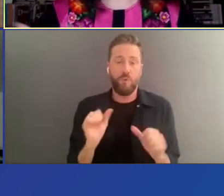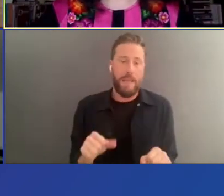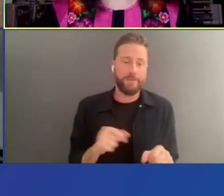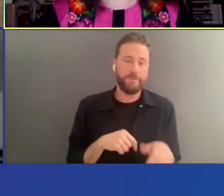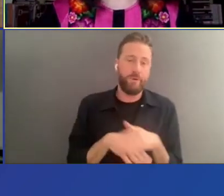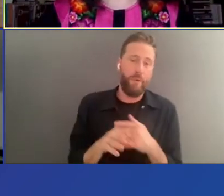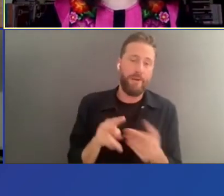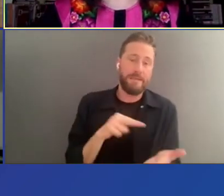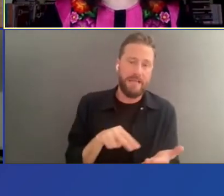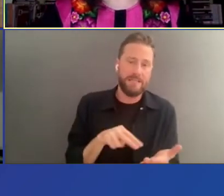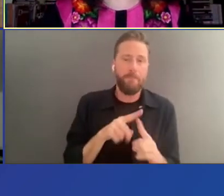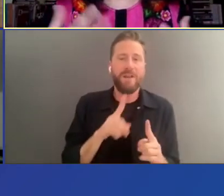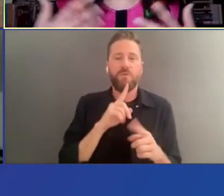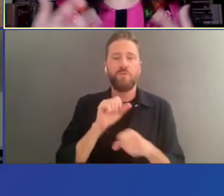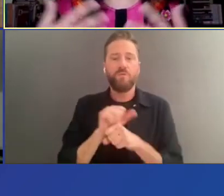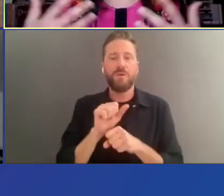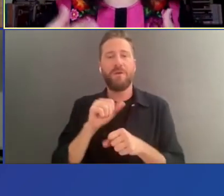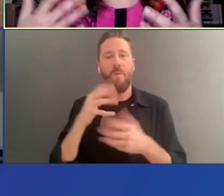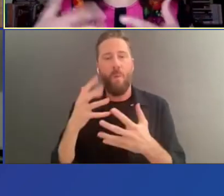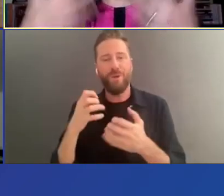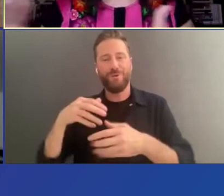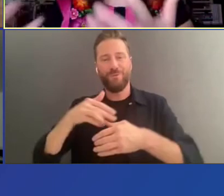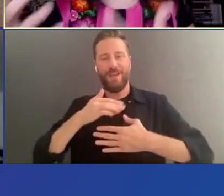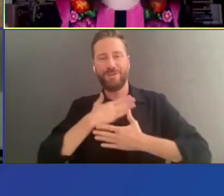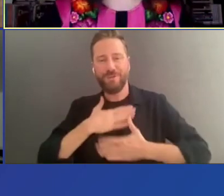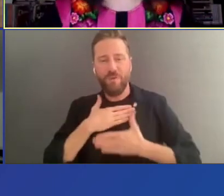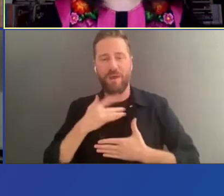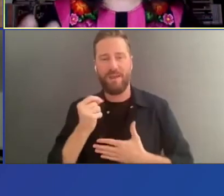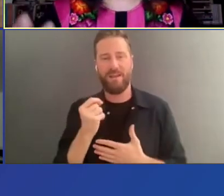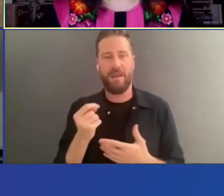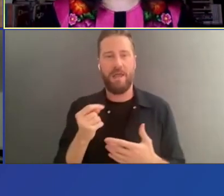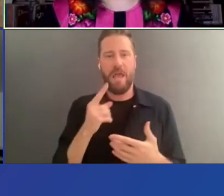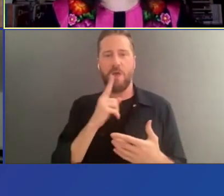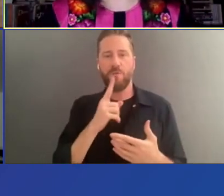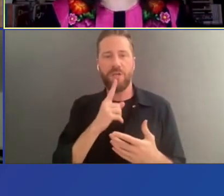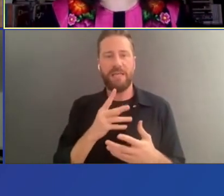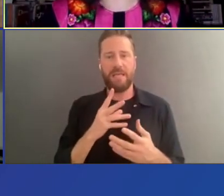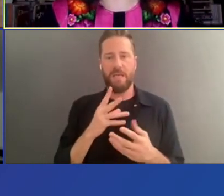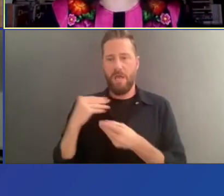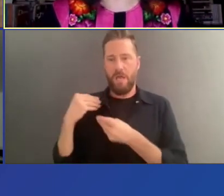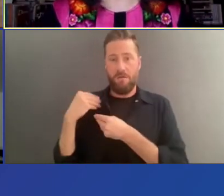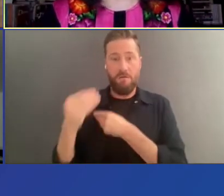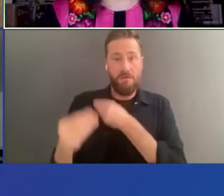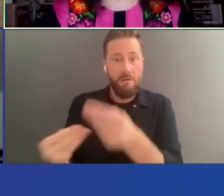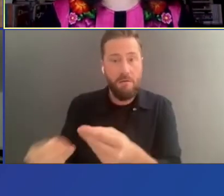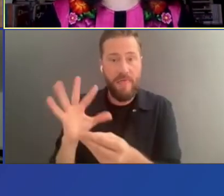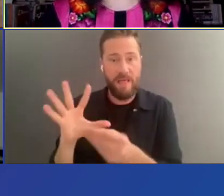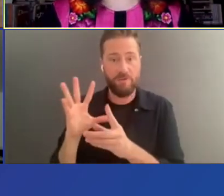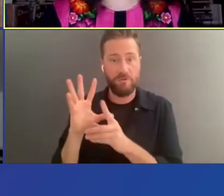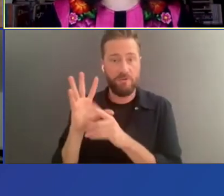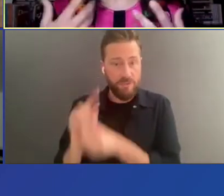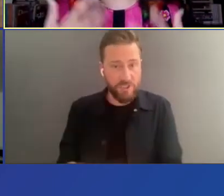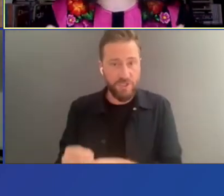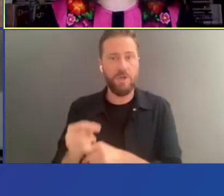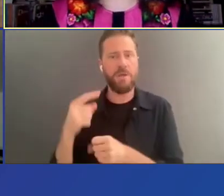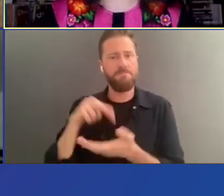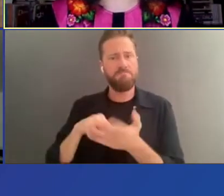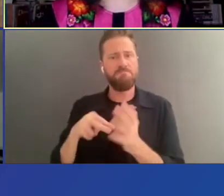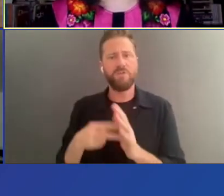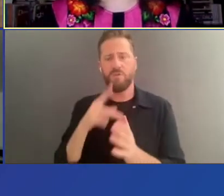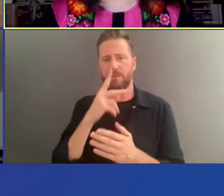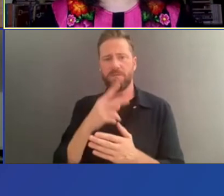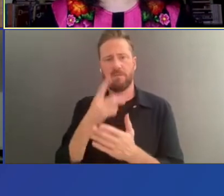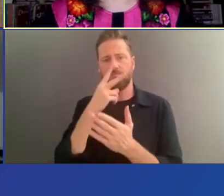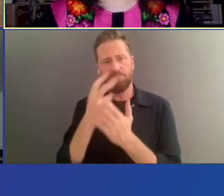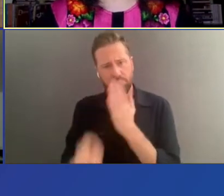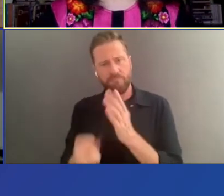really want to enjoy it and be called a bearer of the tradition, then you really have to invest yourself and make the commitment